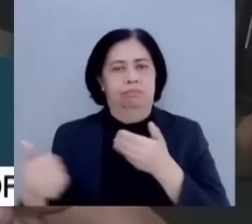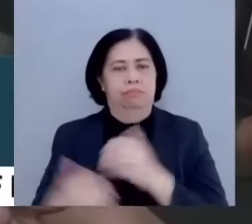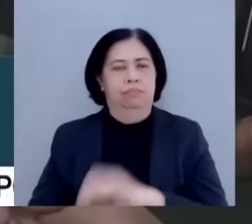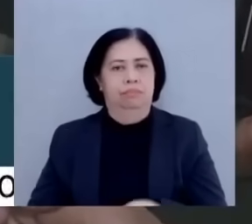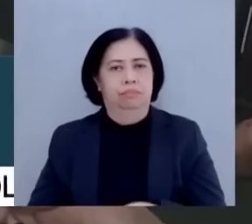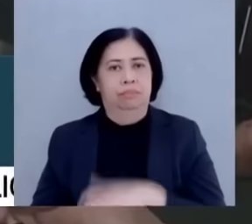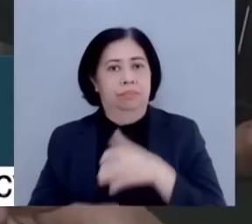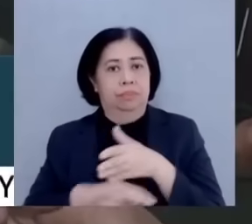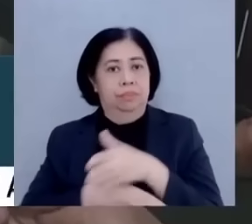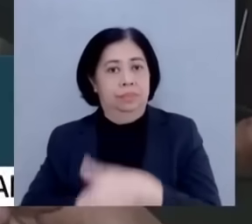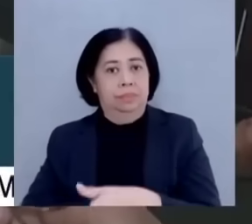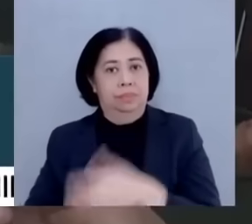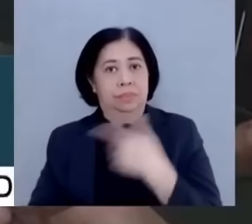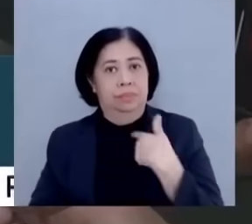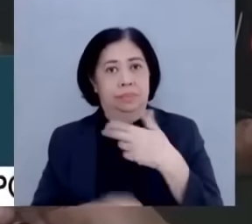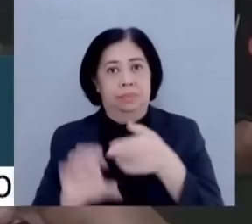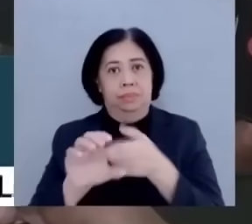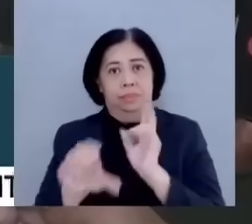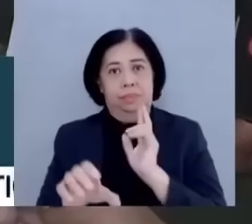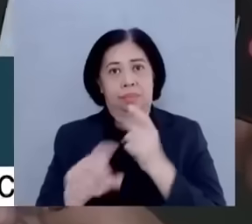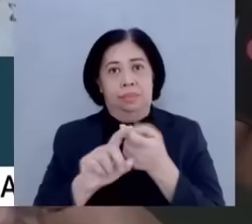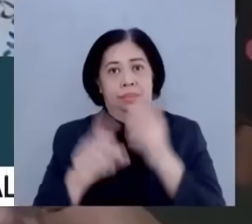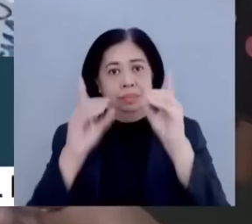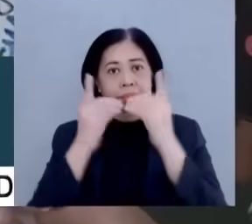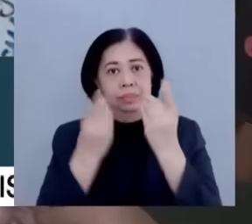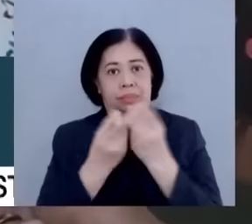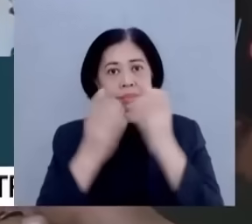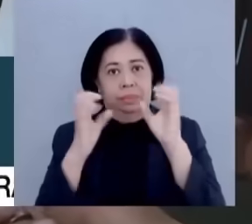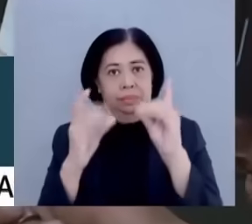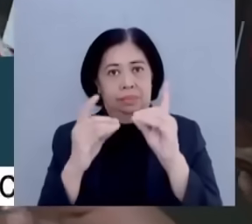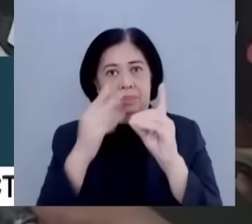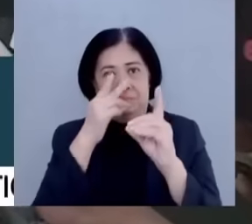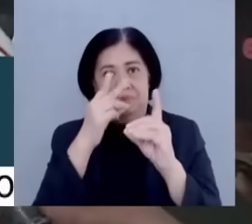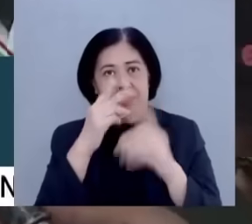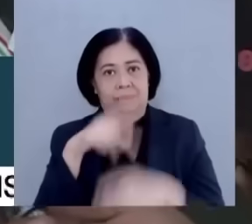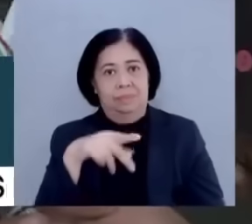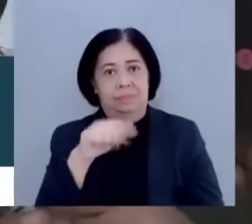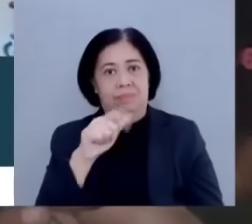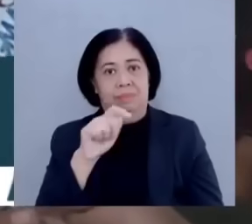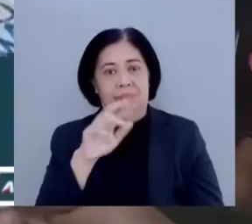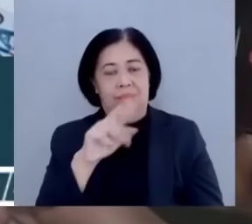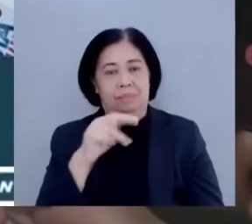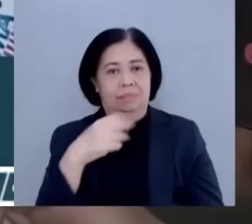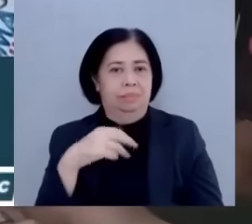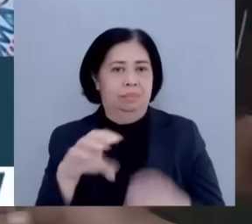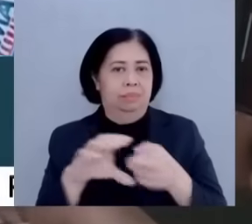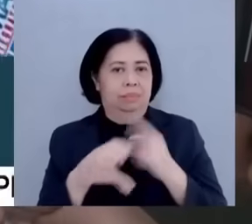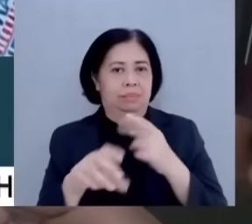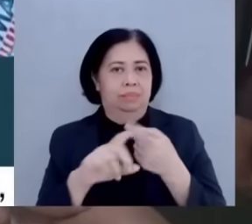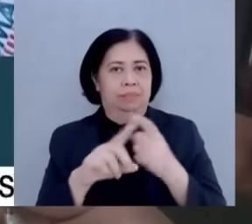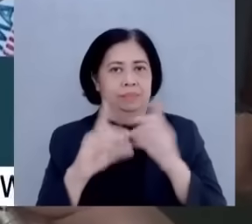After I resigned from DepEd, nakikita niyo na yung pattern. After I resigned from DepEd,